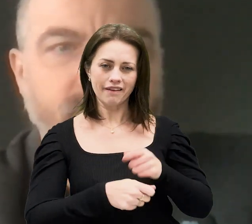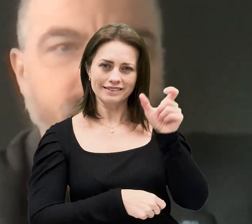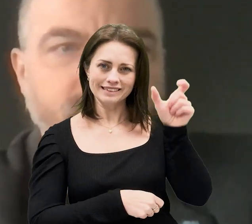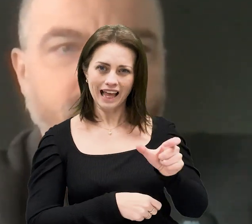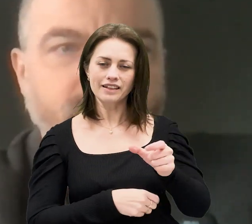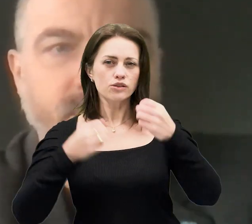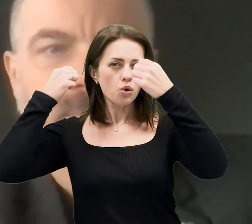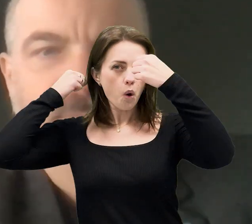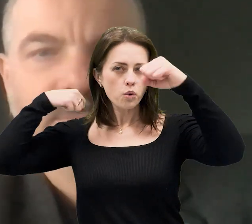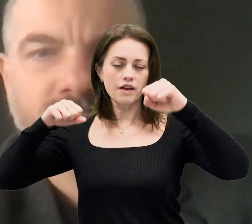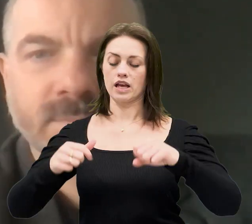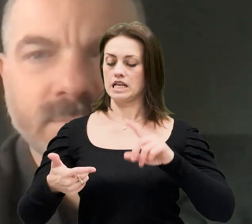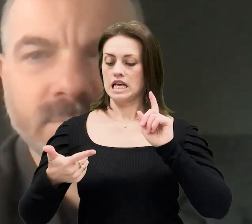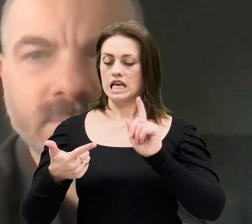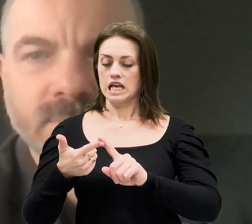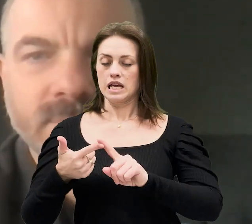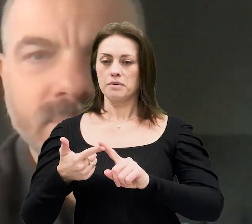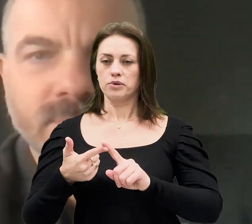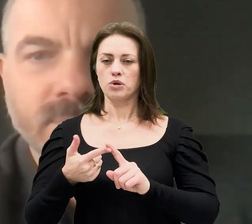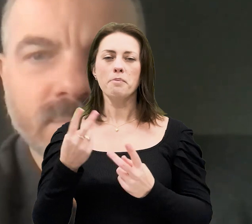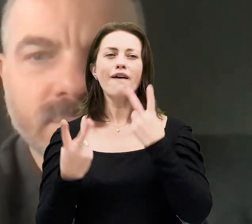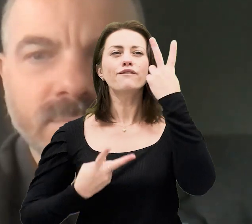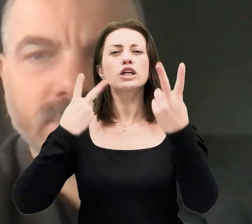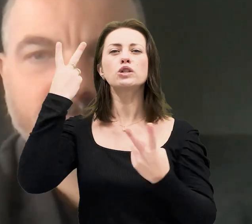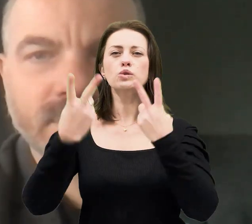of university staff to